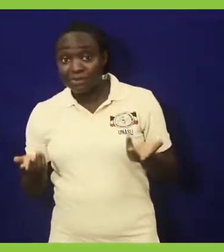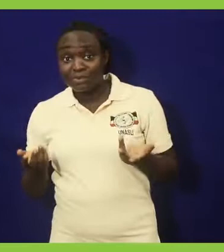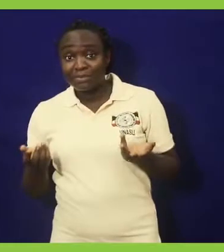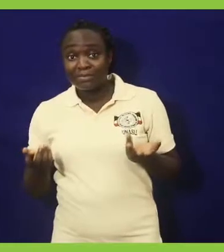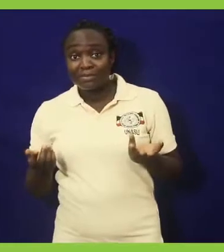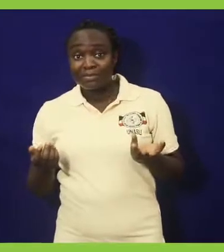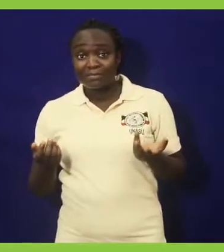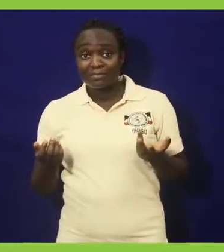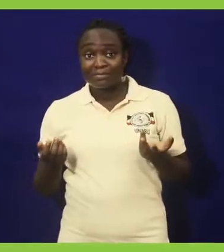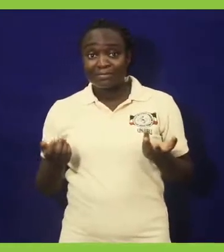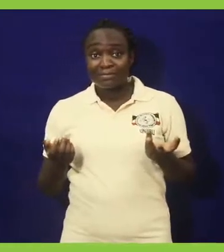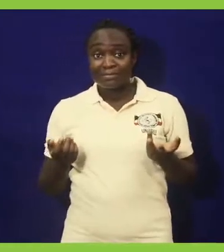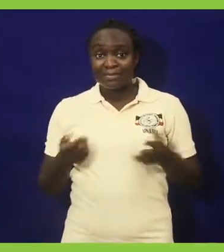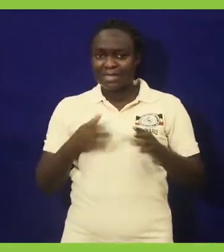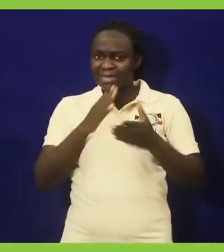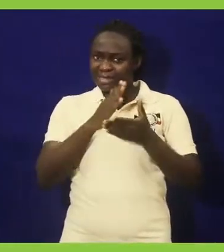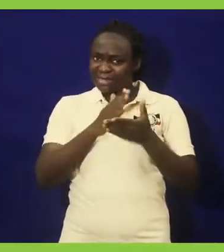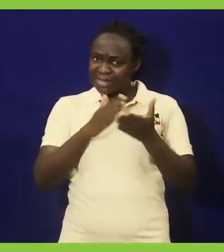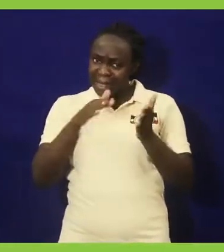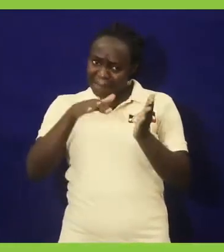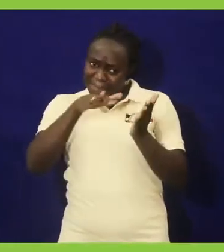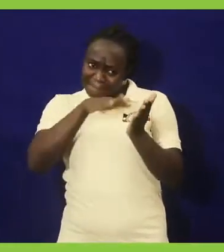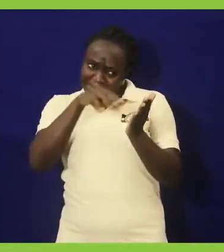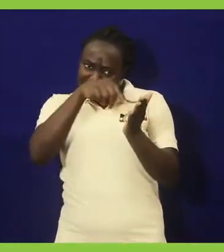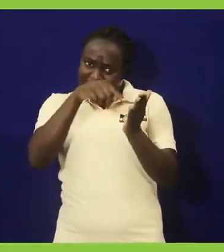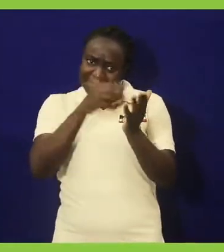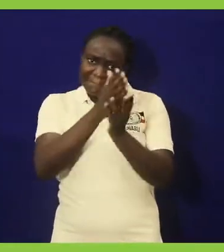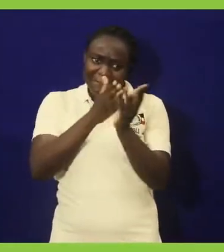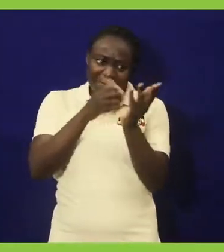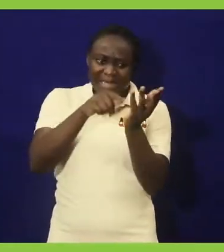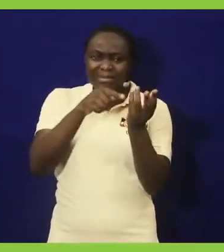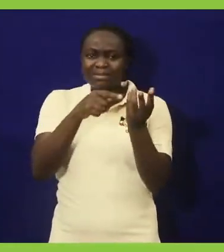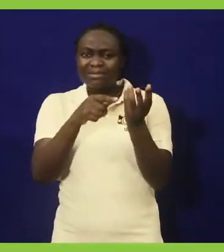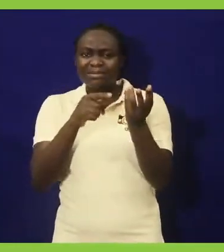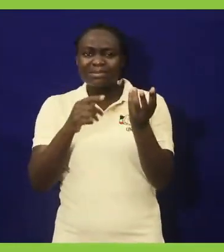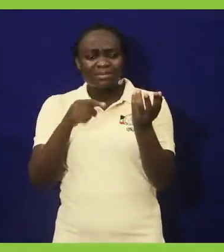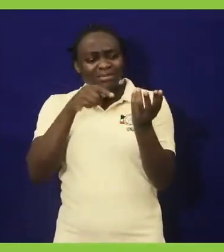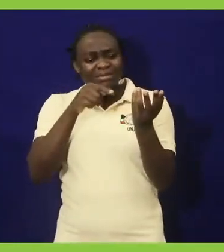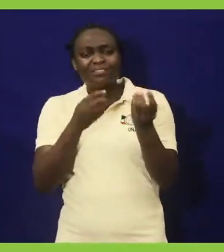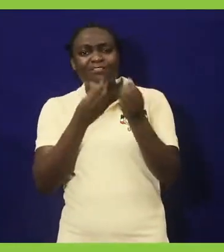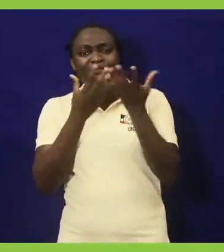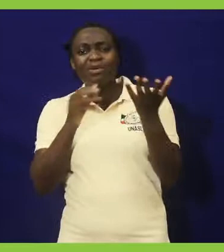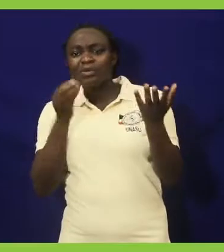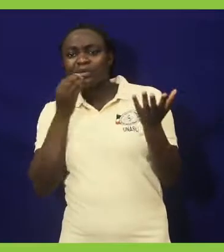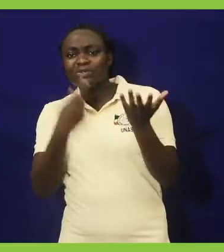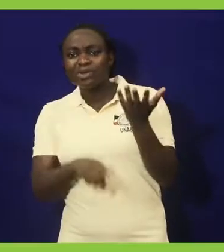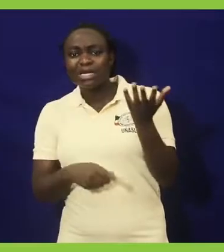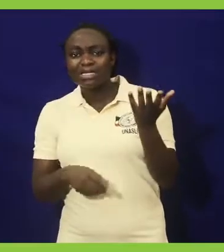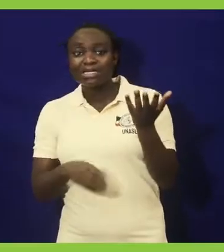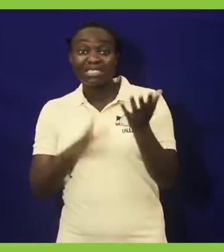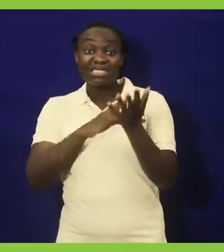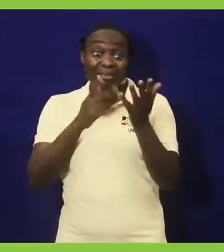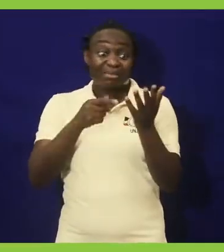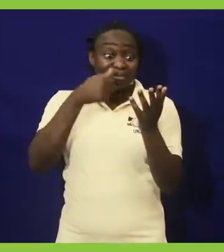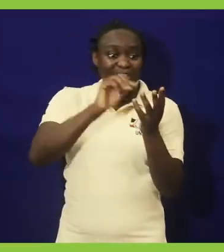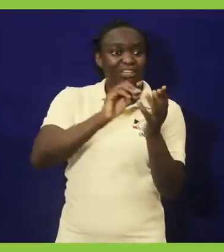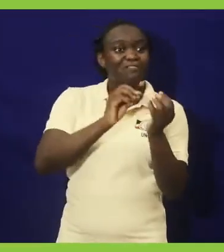Are there some of these parts of the flowers that we eat? Oh, okay, sometimes we eat